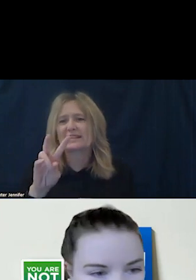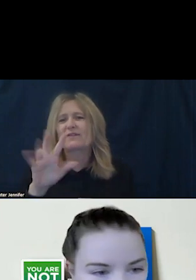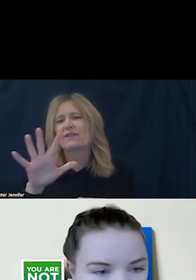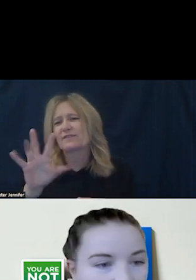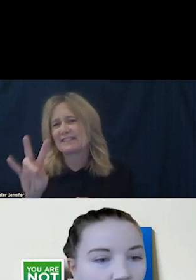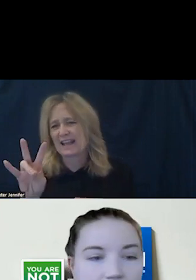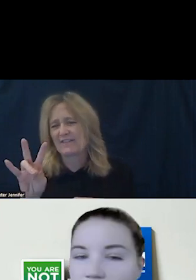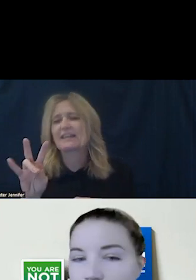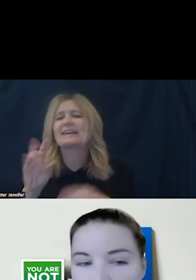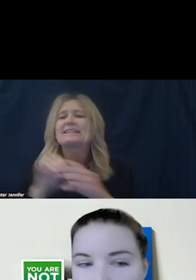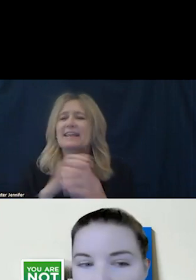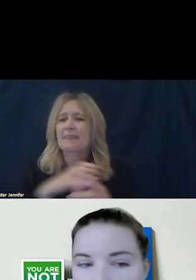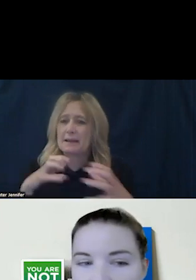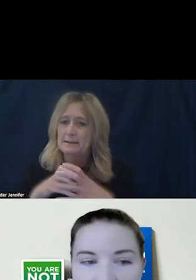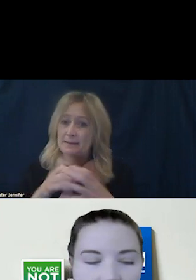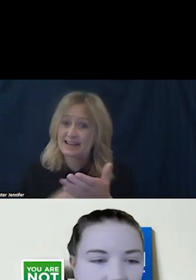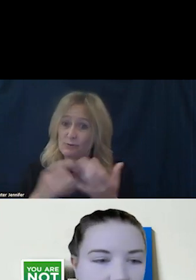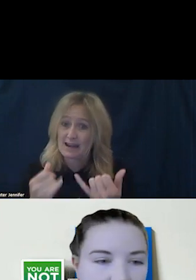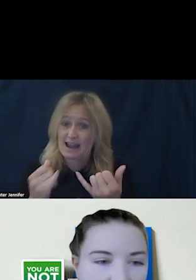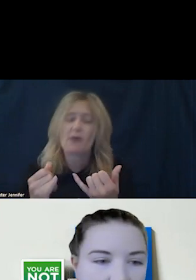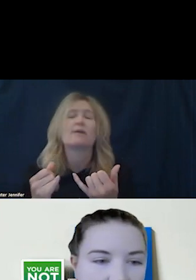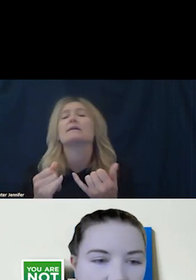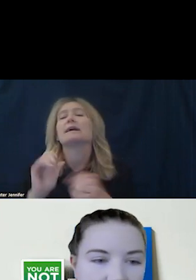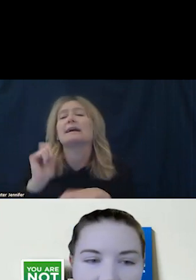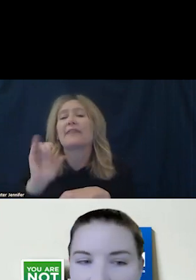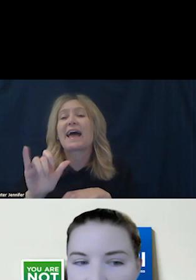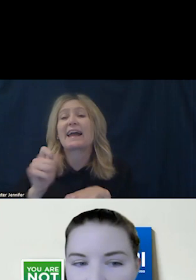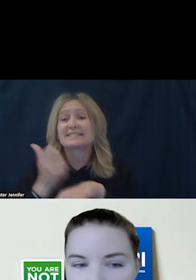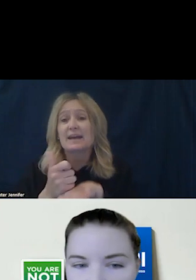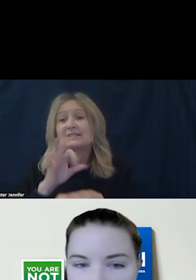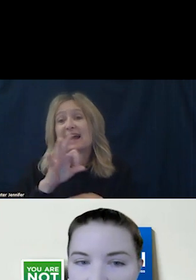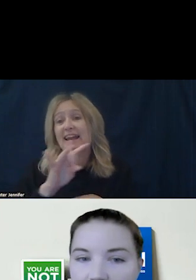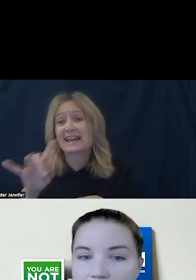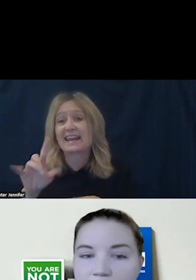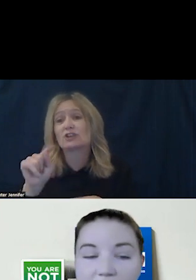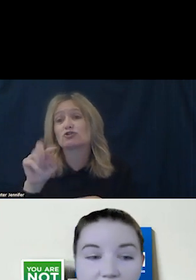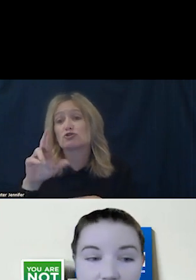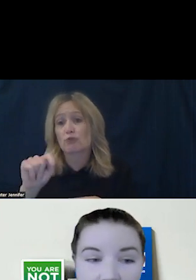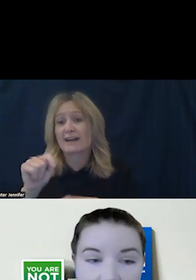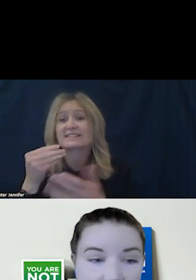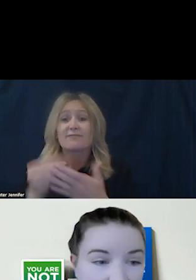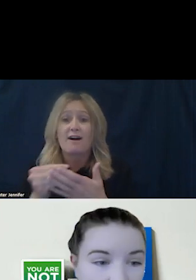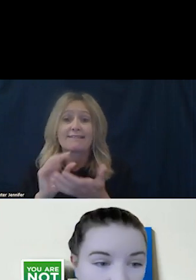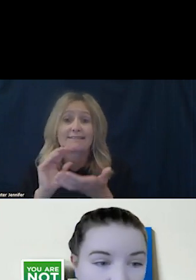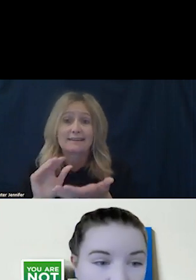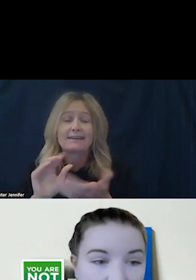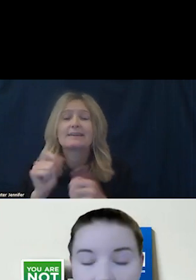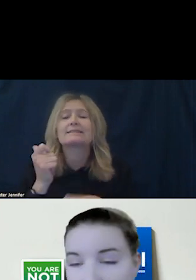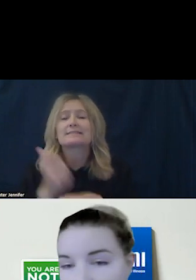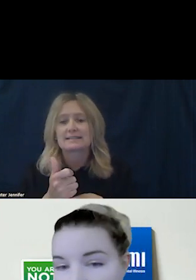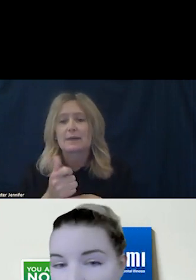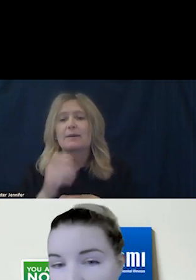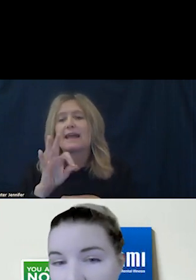in committee. Quickly, what it does, it establishes the 988 Trust Fund. It does set up a